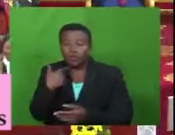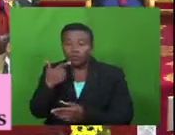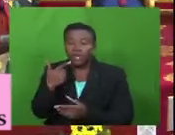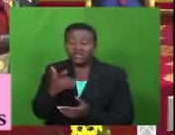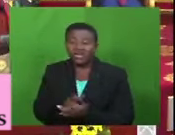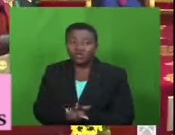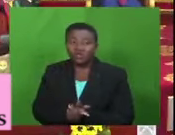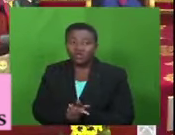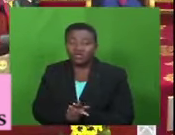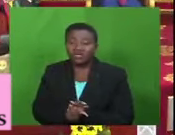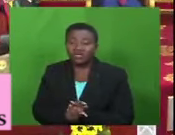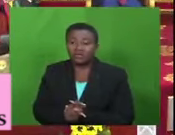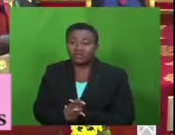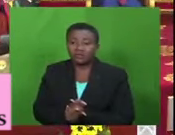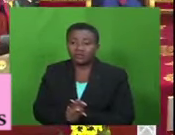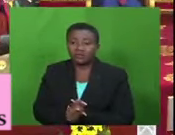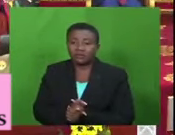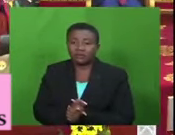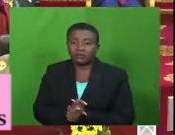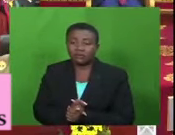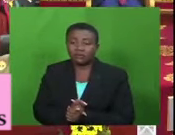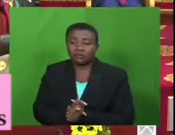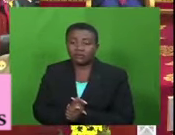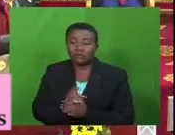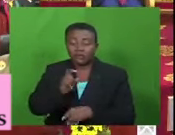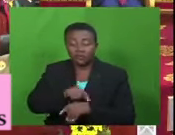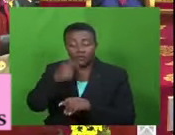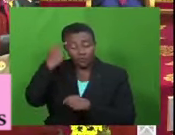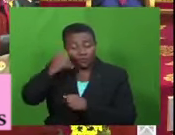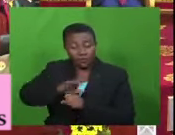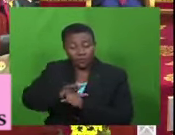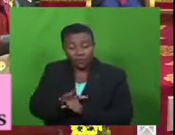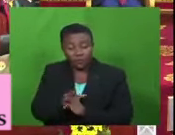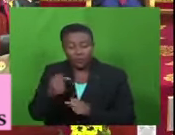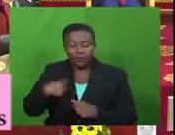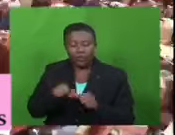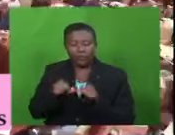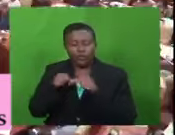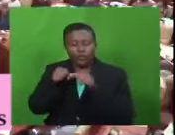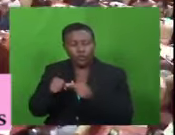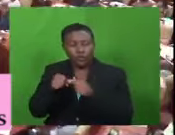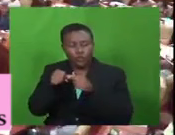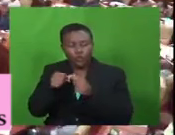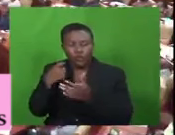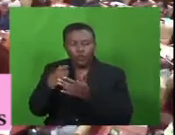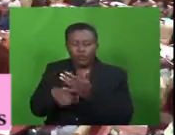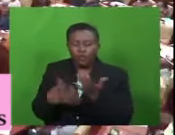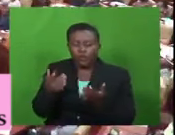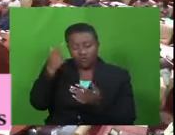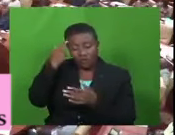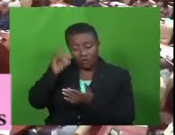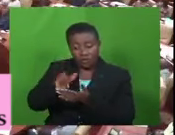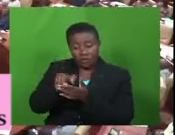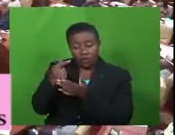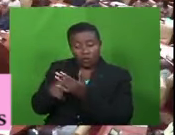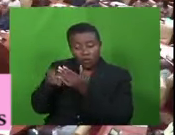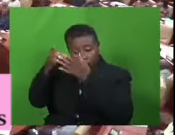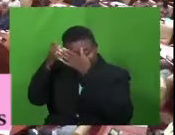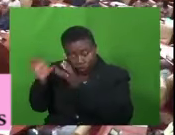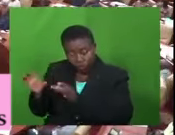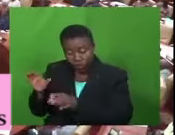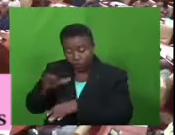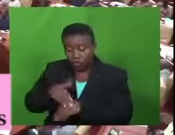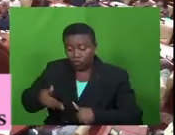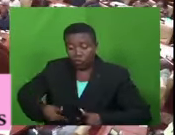school safely during that crisis, nor the continuing cost of the effect of the pandemic on our young